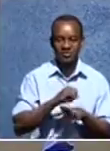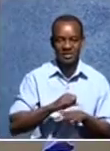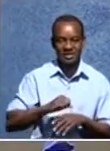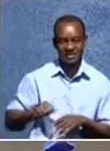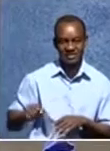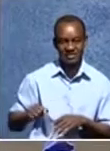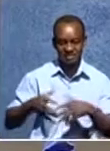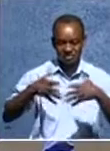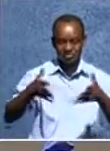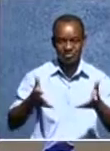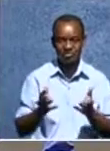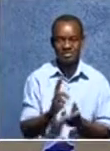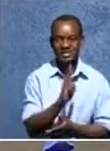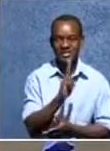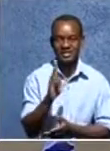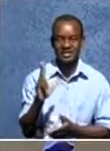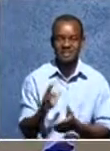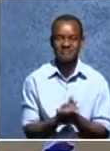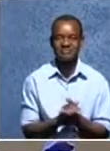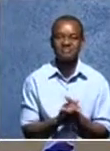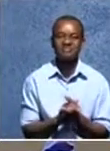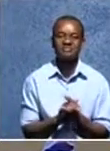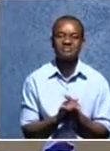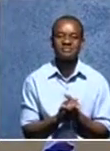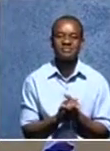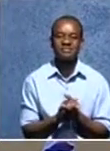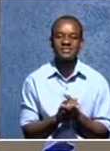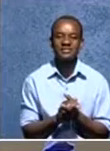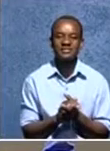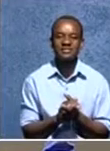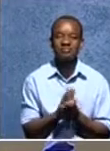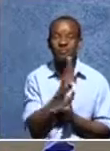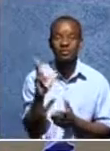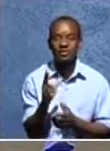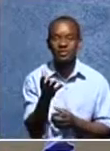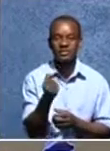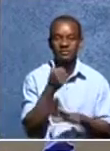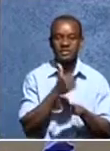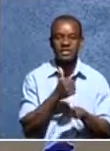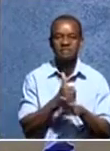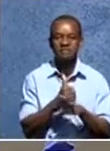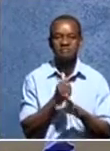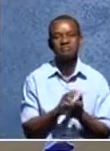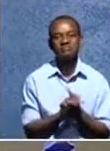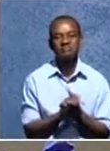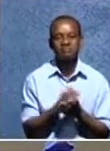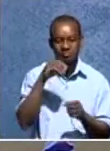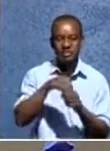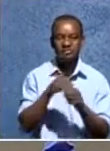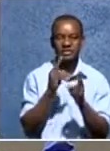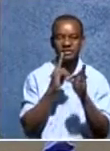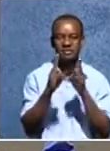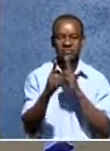Brilliant. In a minute, we'll give you a chance to share your views with us, but this is how some Namibians assess the general state